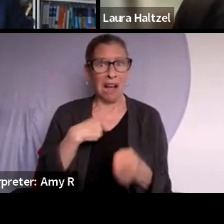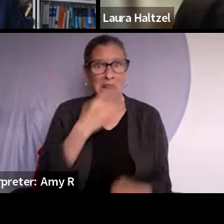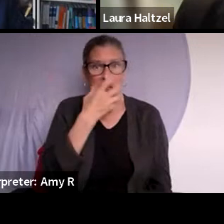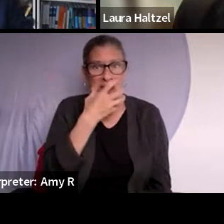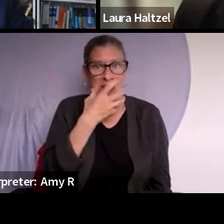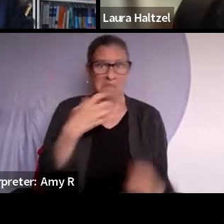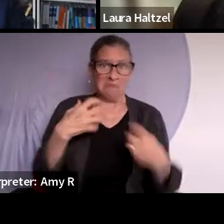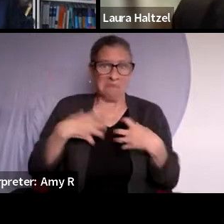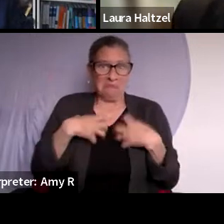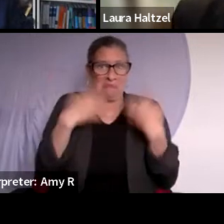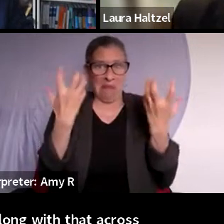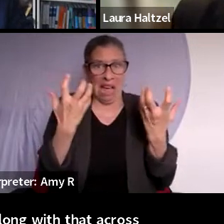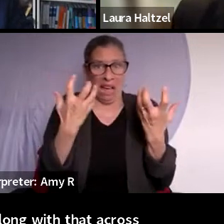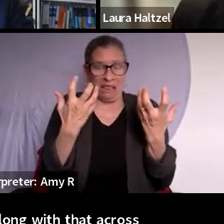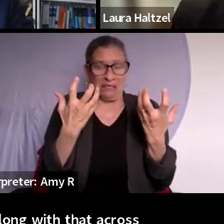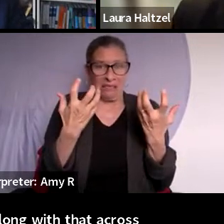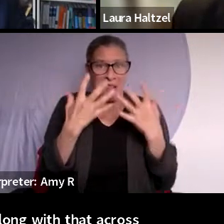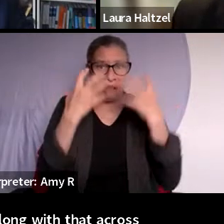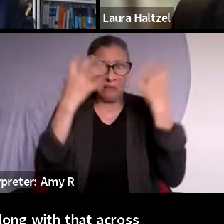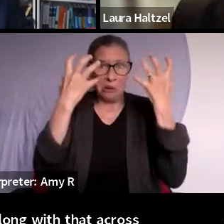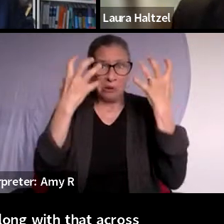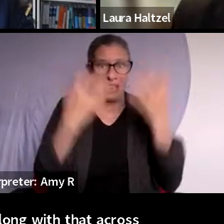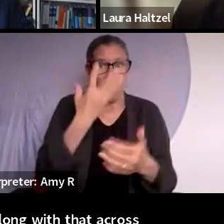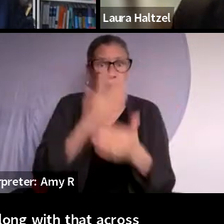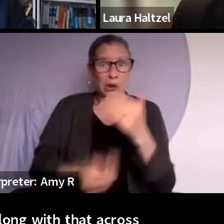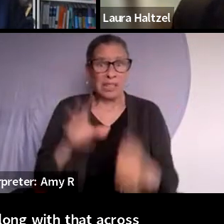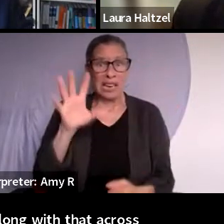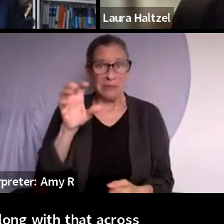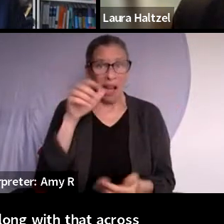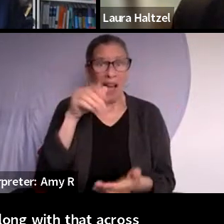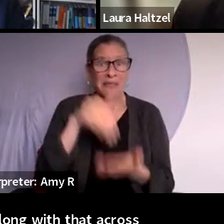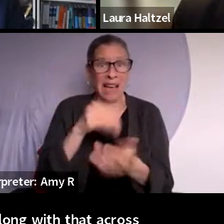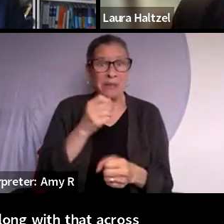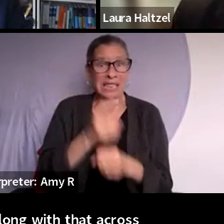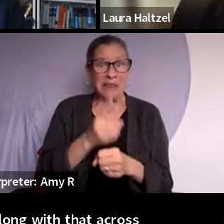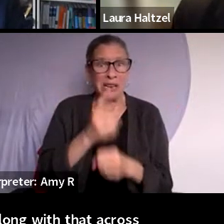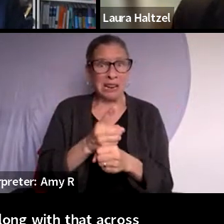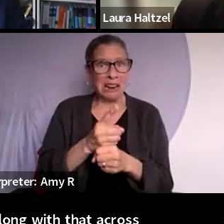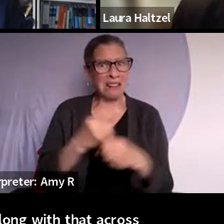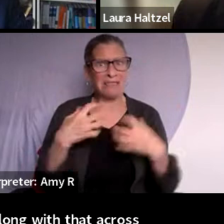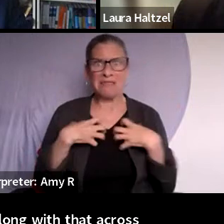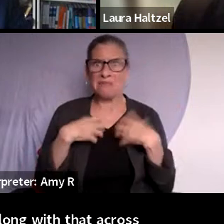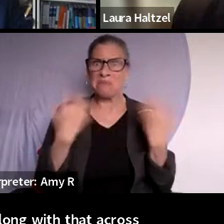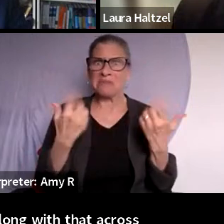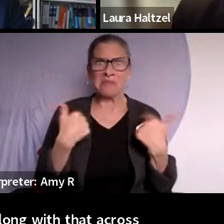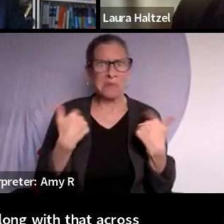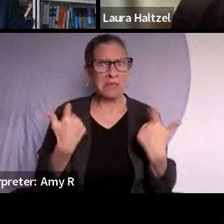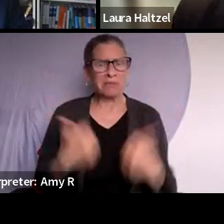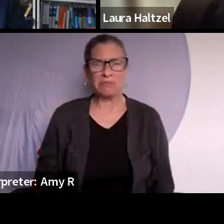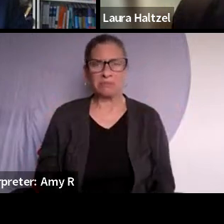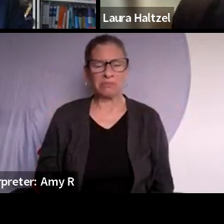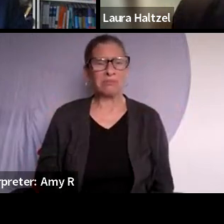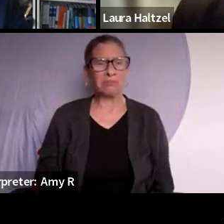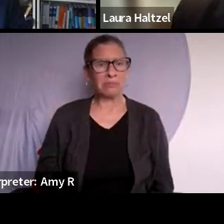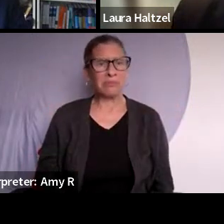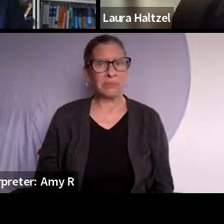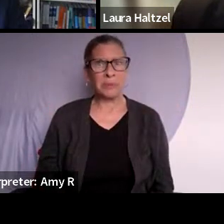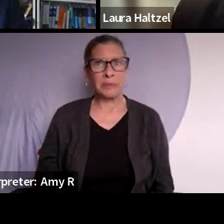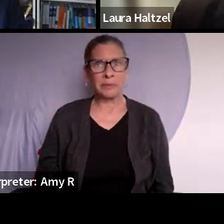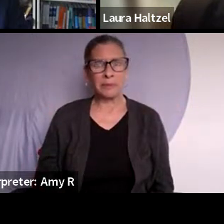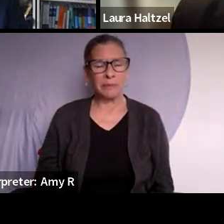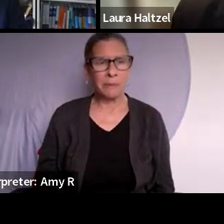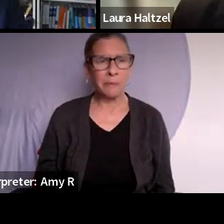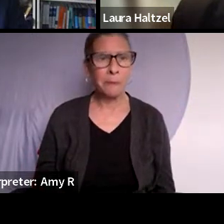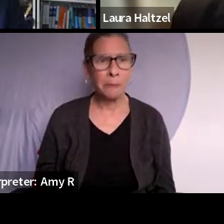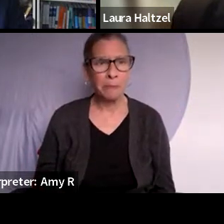that was me. Losing $5,000 a year is pretty significant. And I think the last